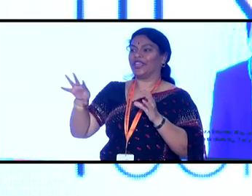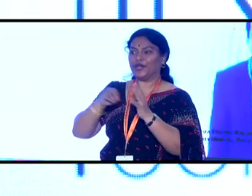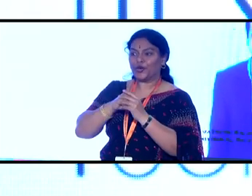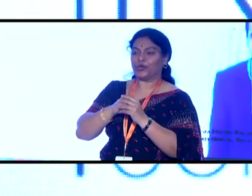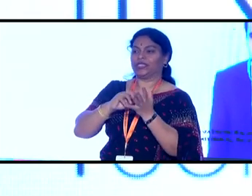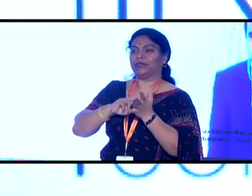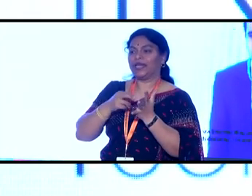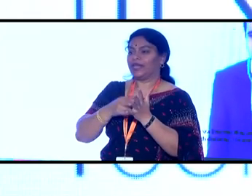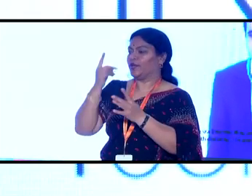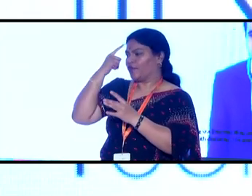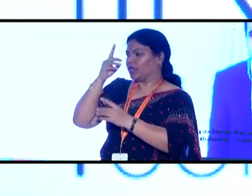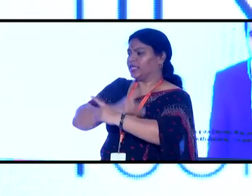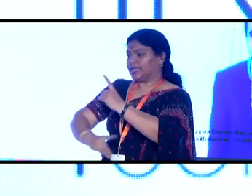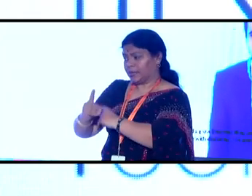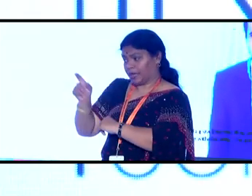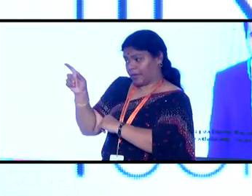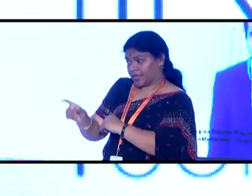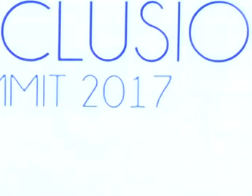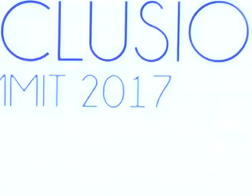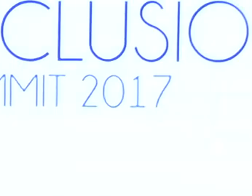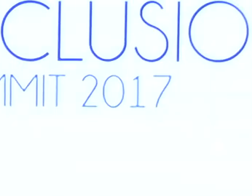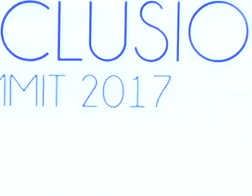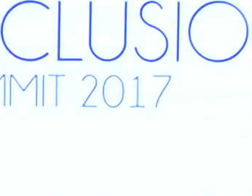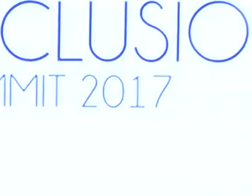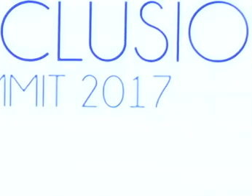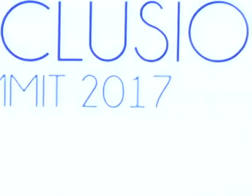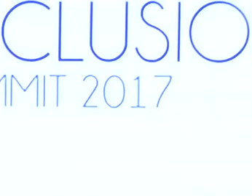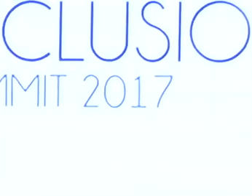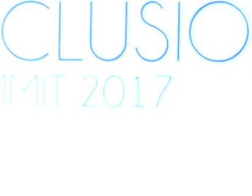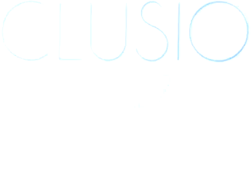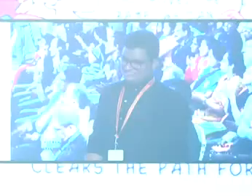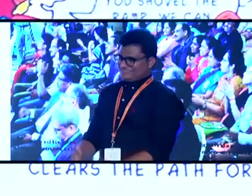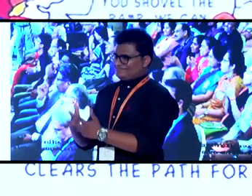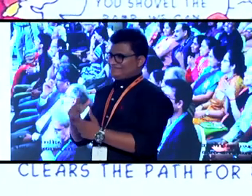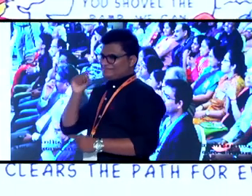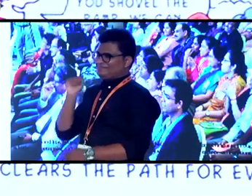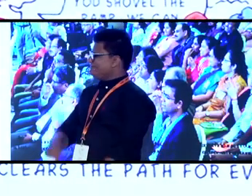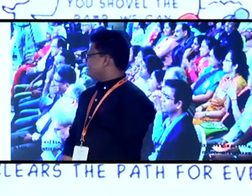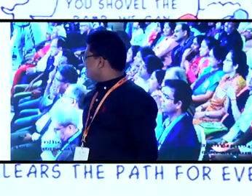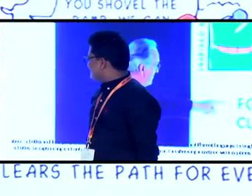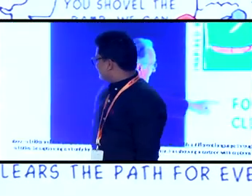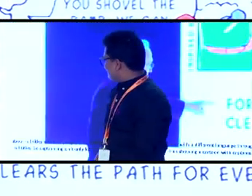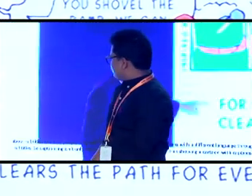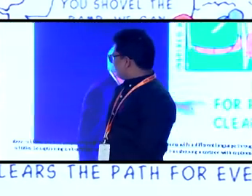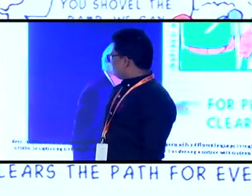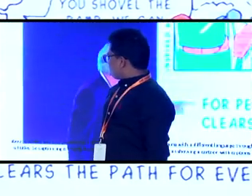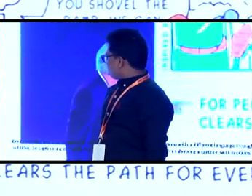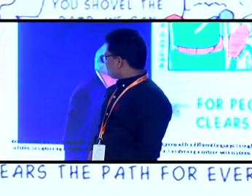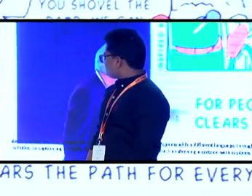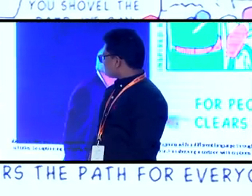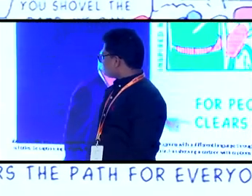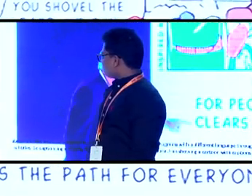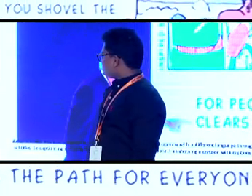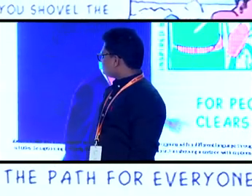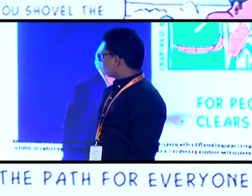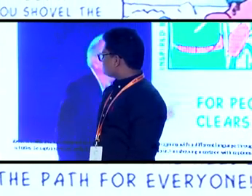for the disabled person who claims to be committed to strive for excellence. Clearing a path for people with